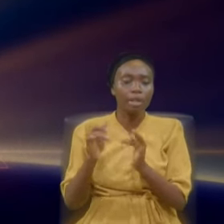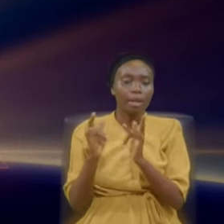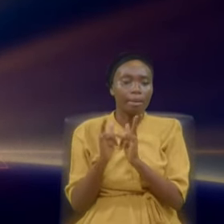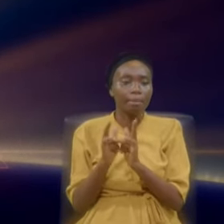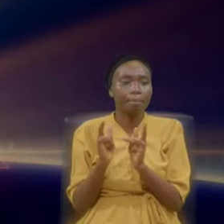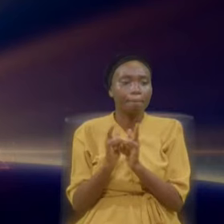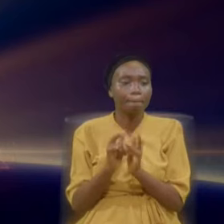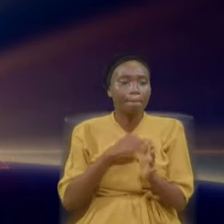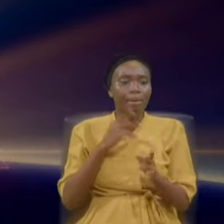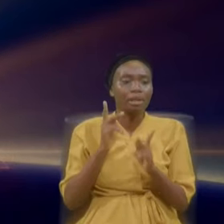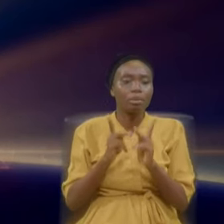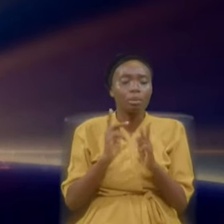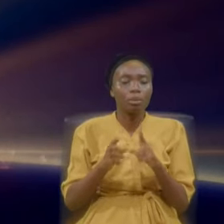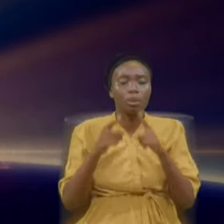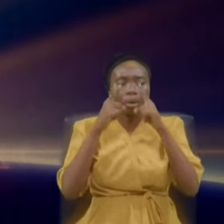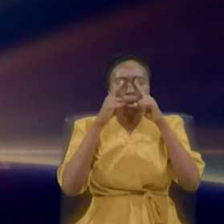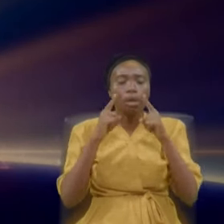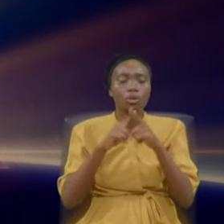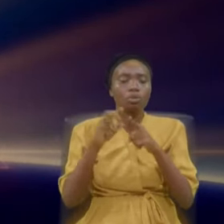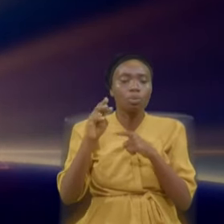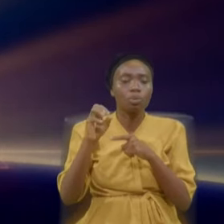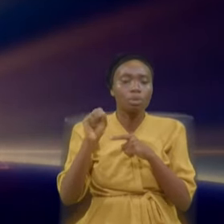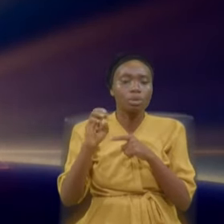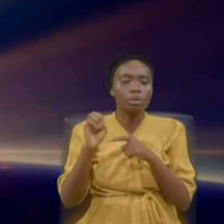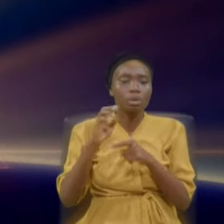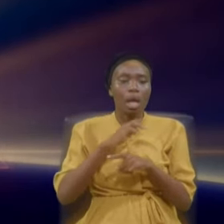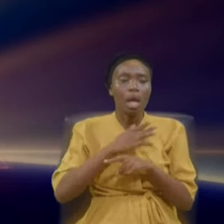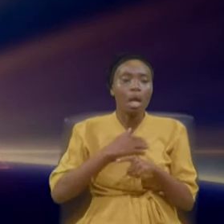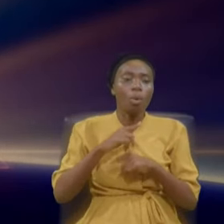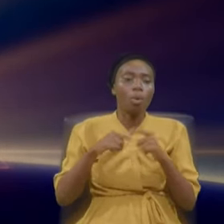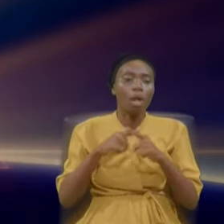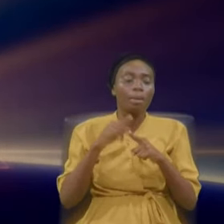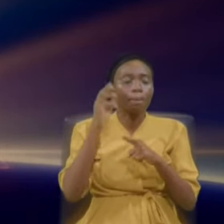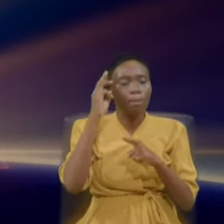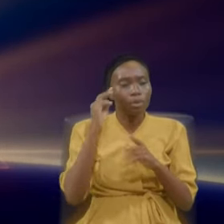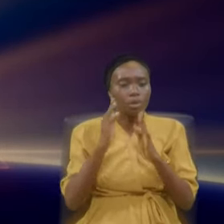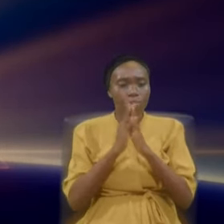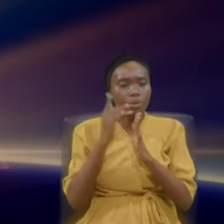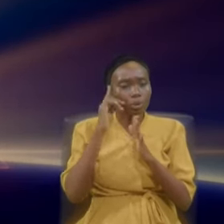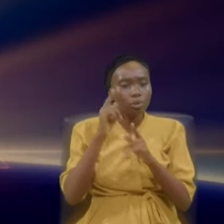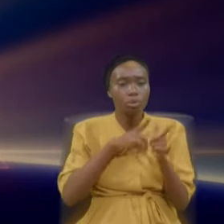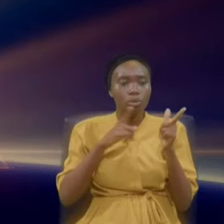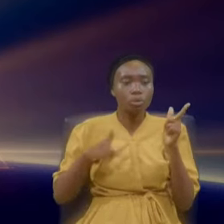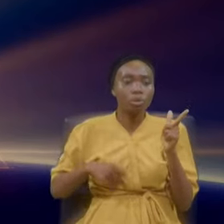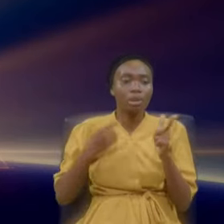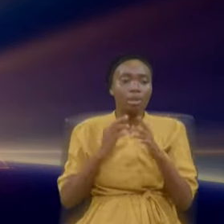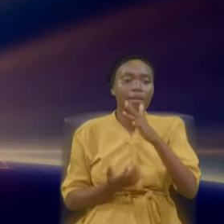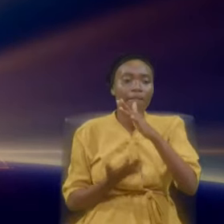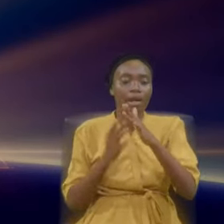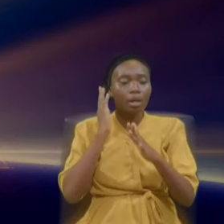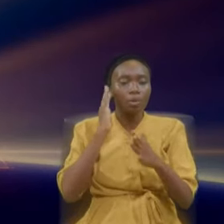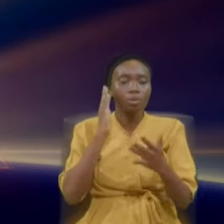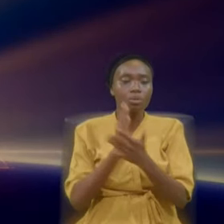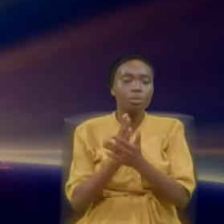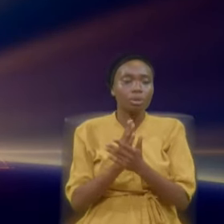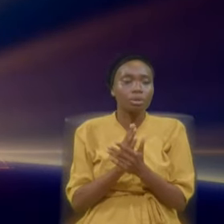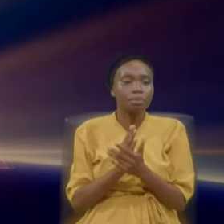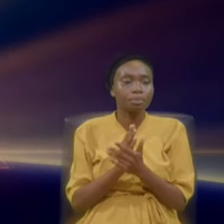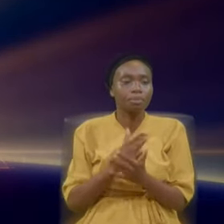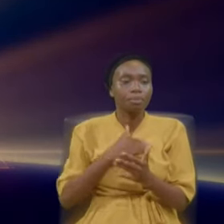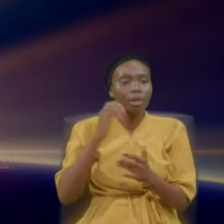camp. And the people cried unto Moses, and when Moses prayed unto the Lord, the fire was